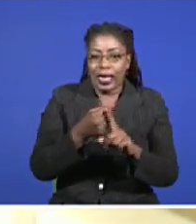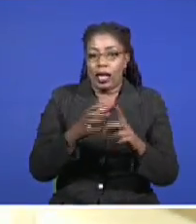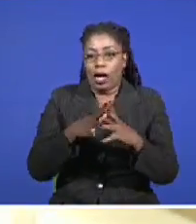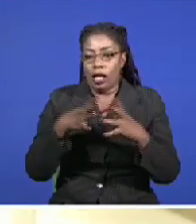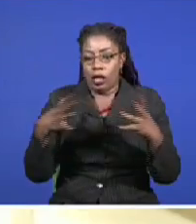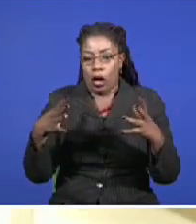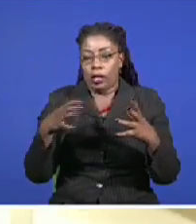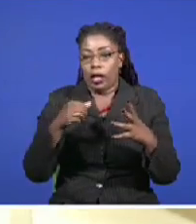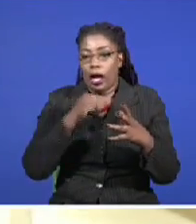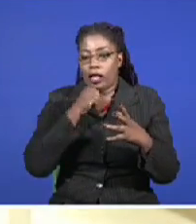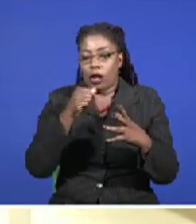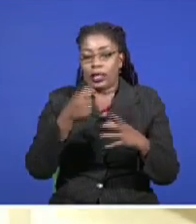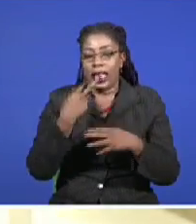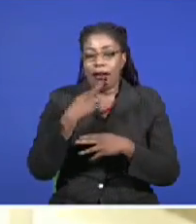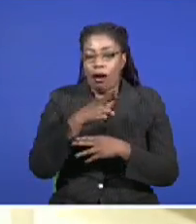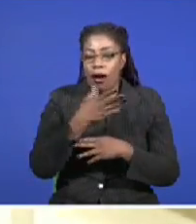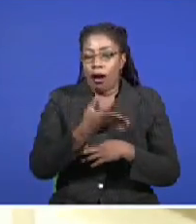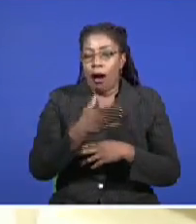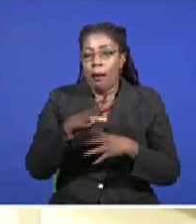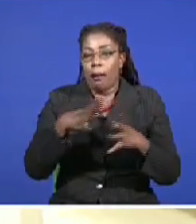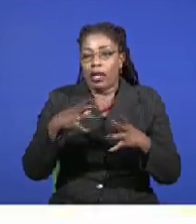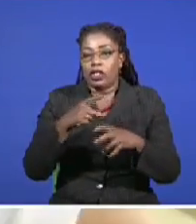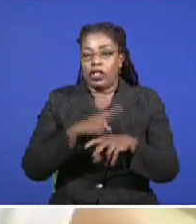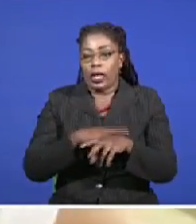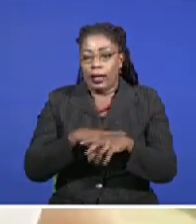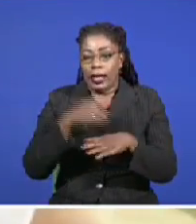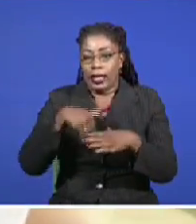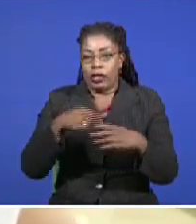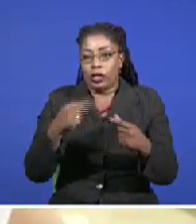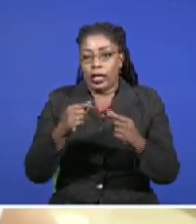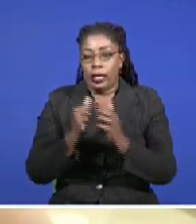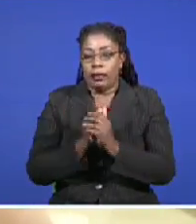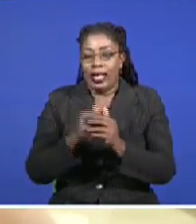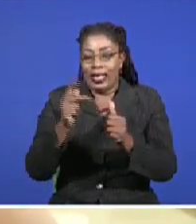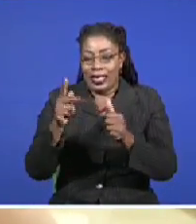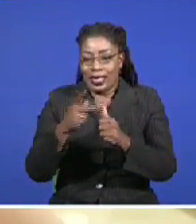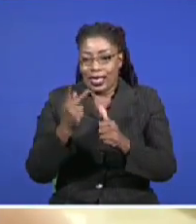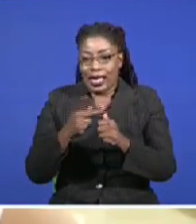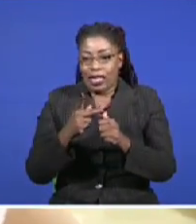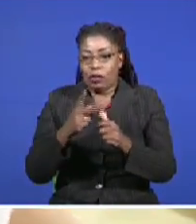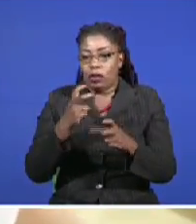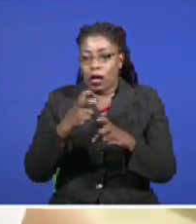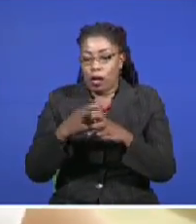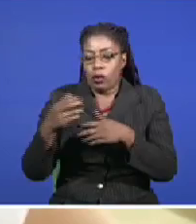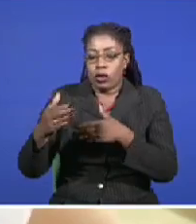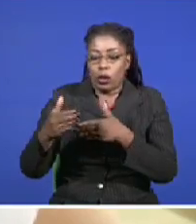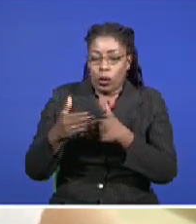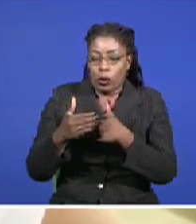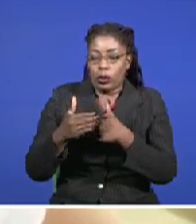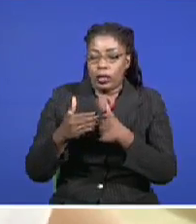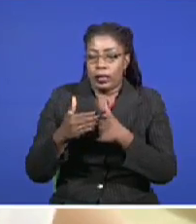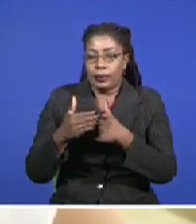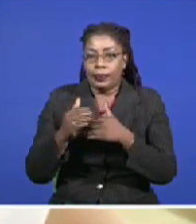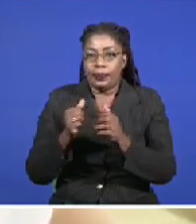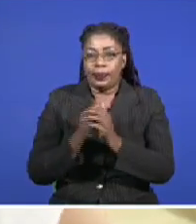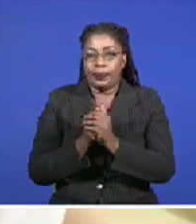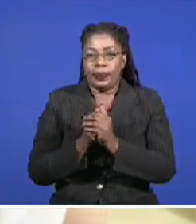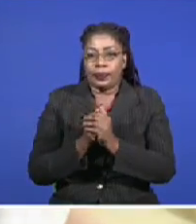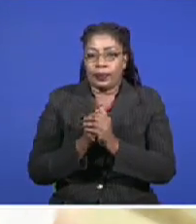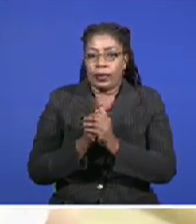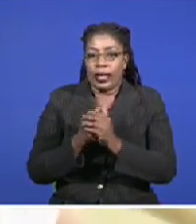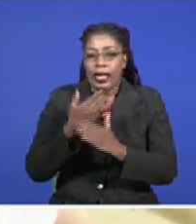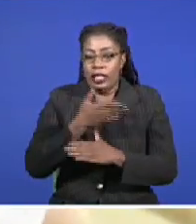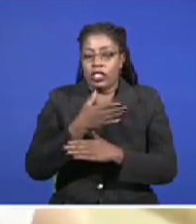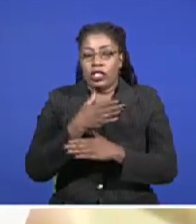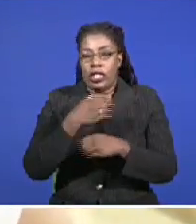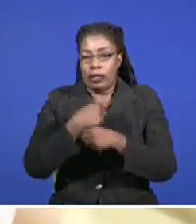I didn't give her much time to get into the match. In the second, it was really tight, really close, and she made